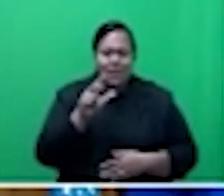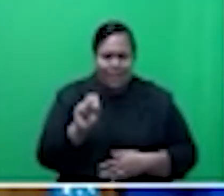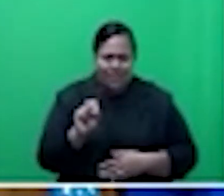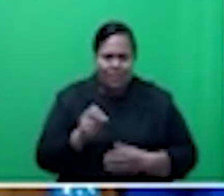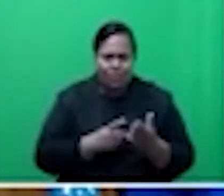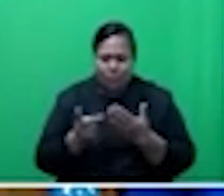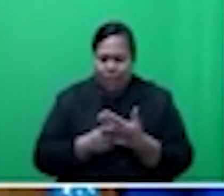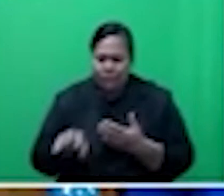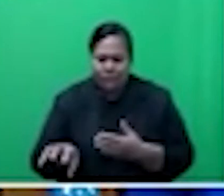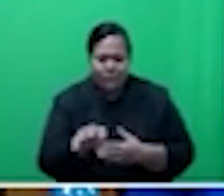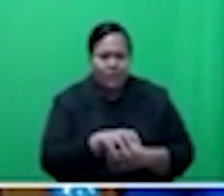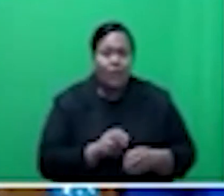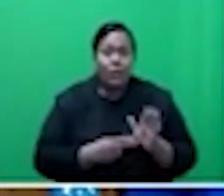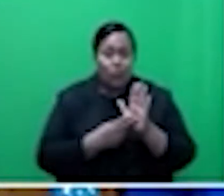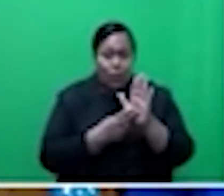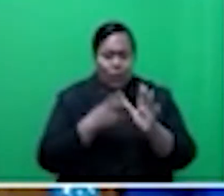of $26.6 billion.